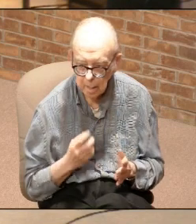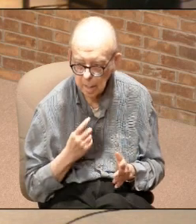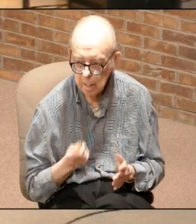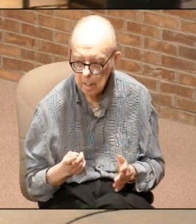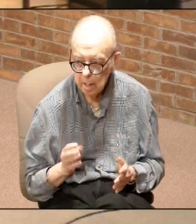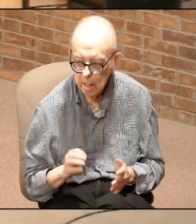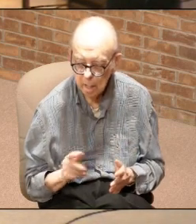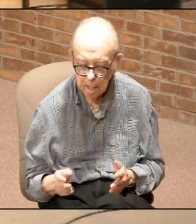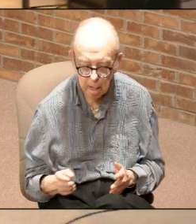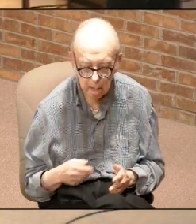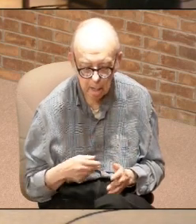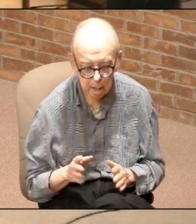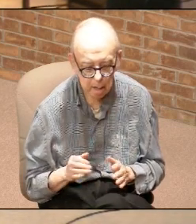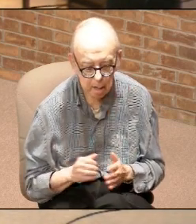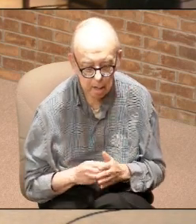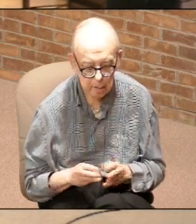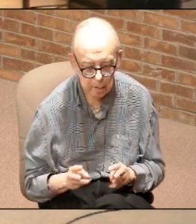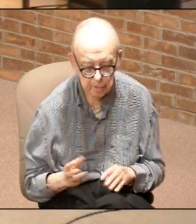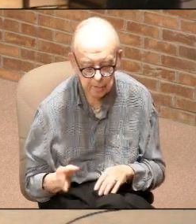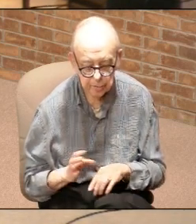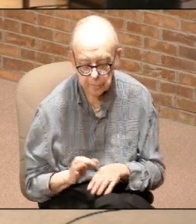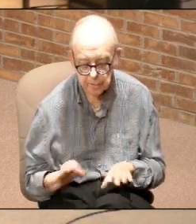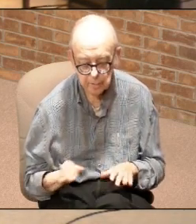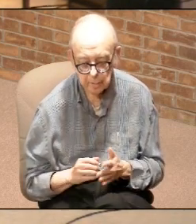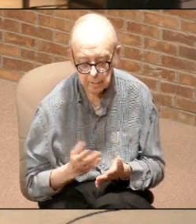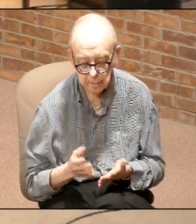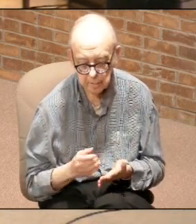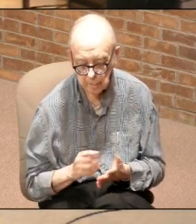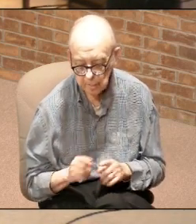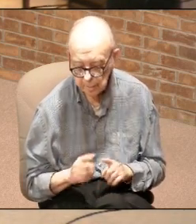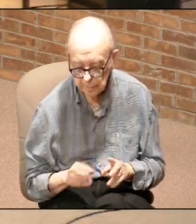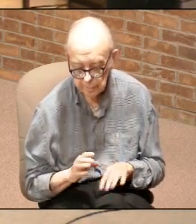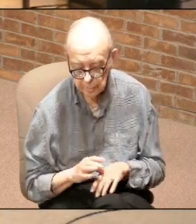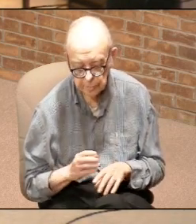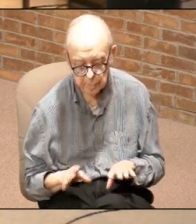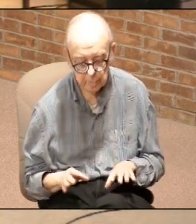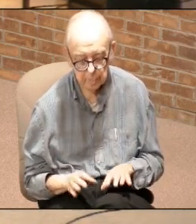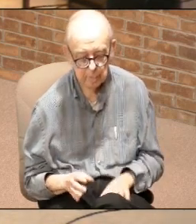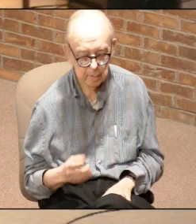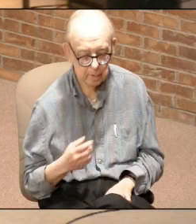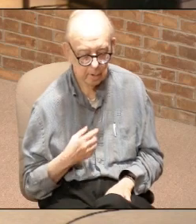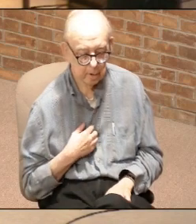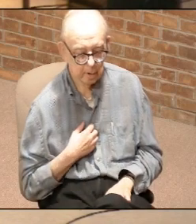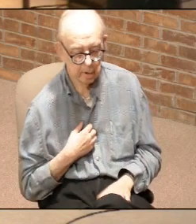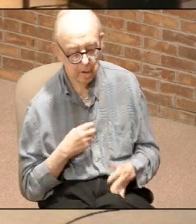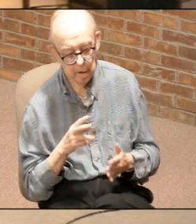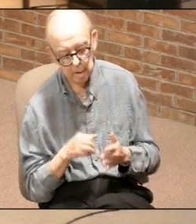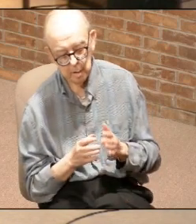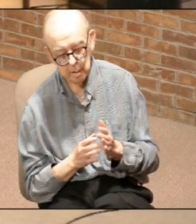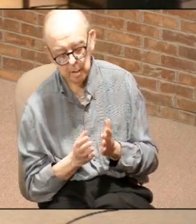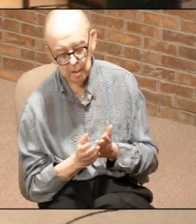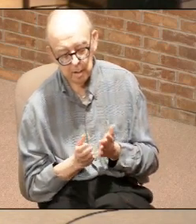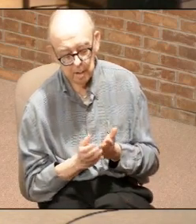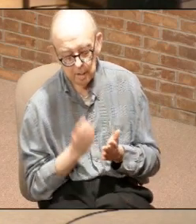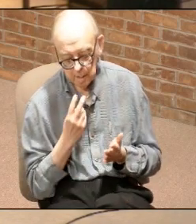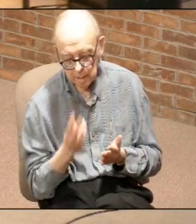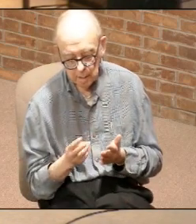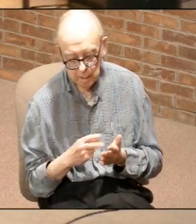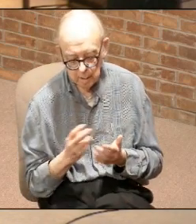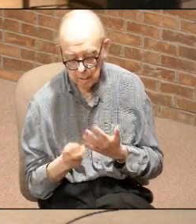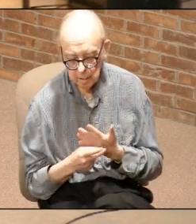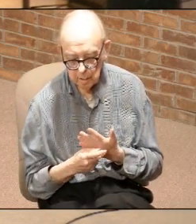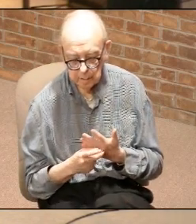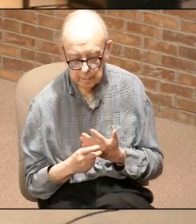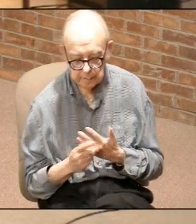say well let's do it the way this church does it or let's do it the way that church does it or i've read this book or i've seen this program